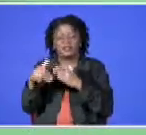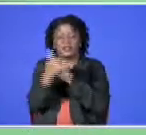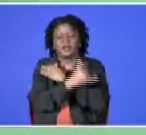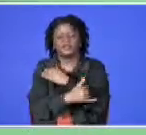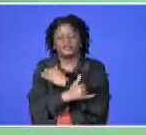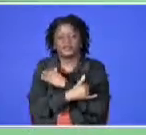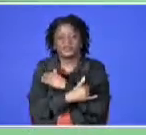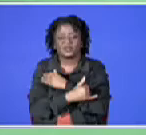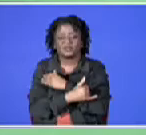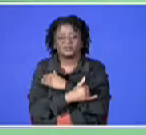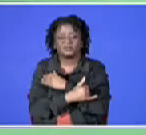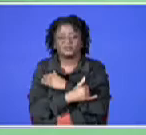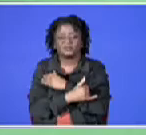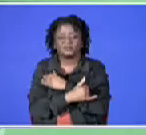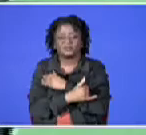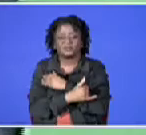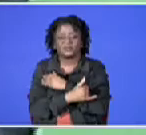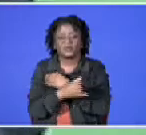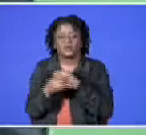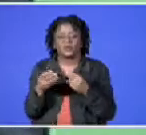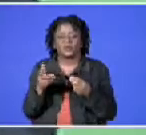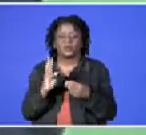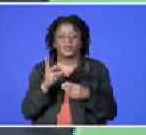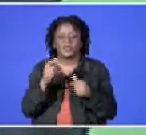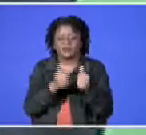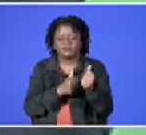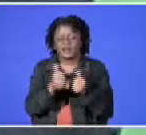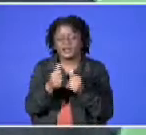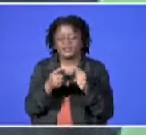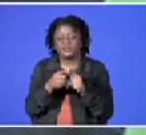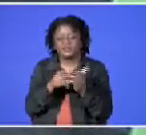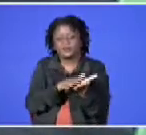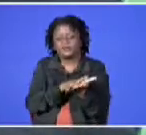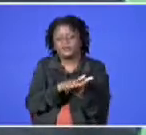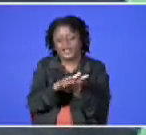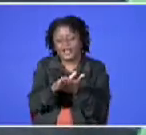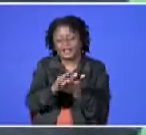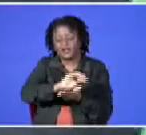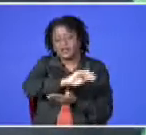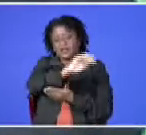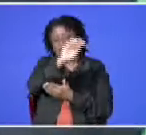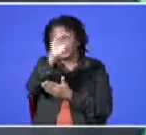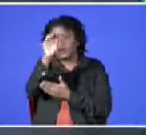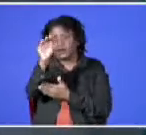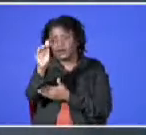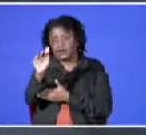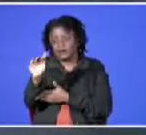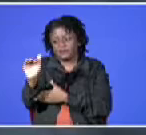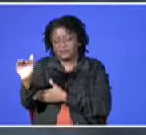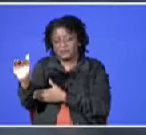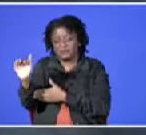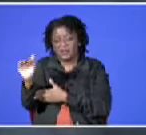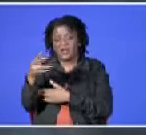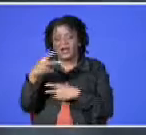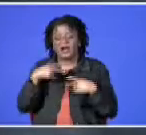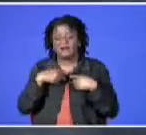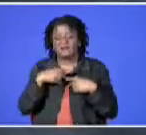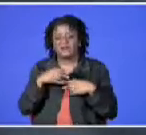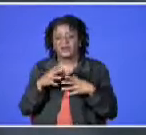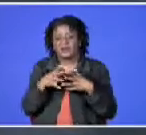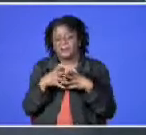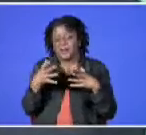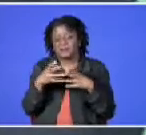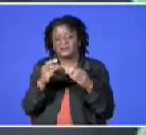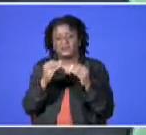the unfortunate deaths, we have managed to flatten the curve by having a maximum of no more than